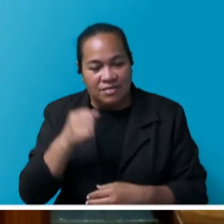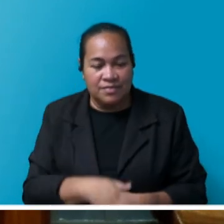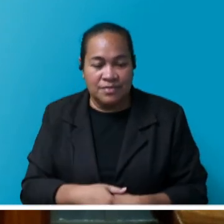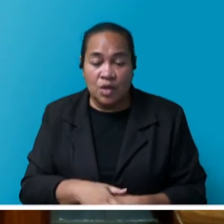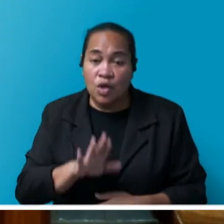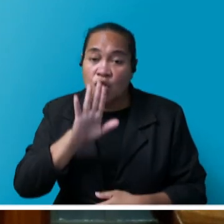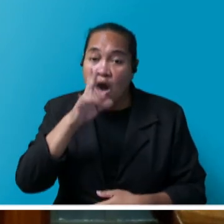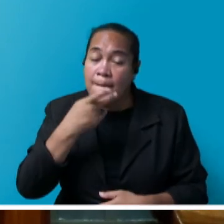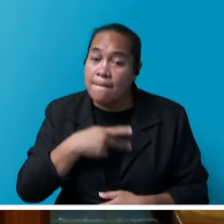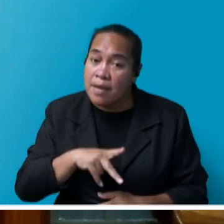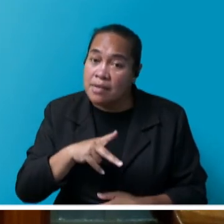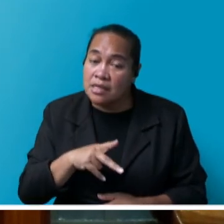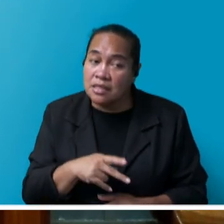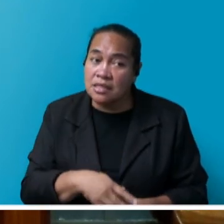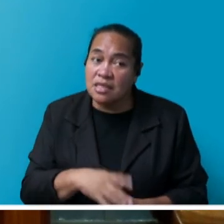Honorable Speaker,